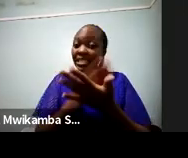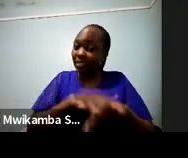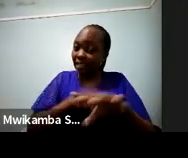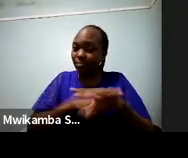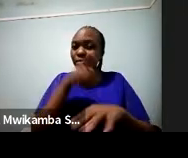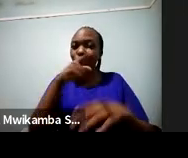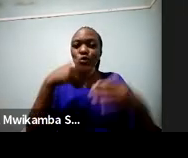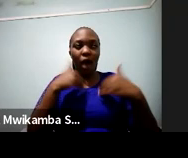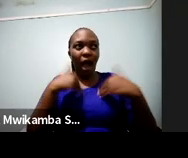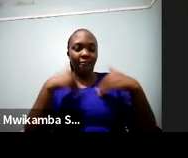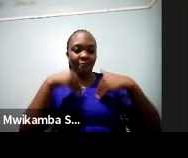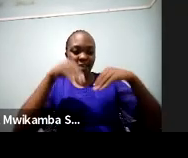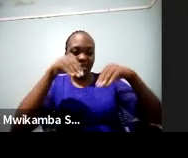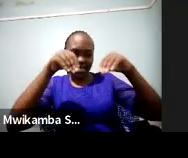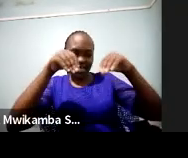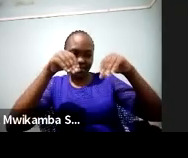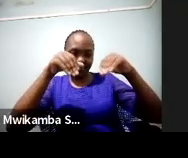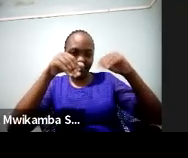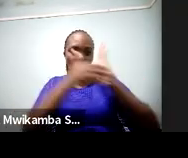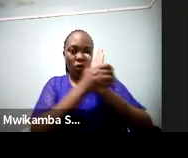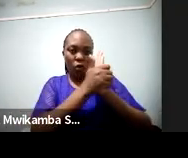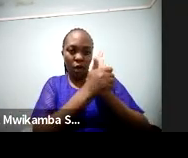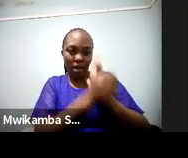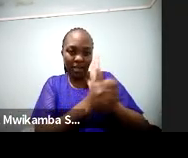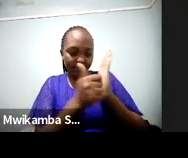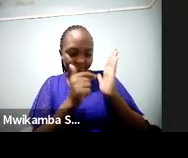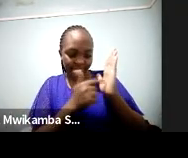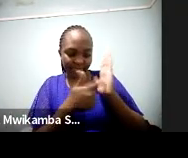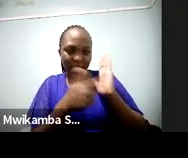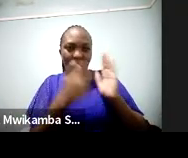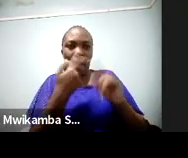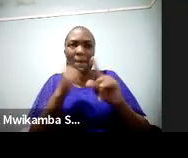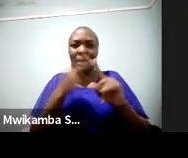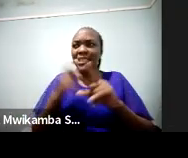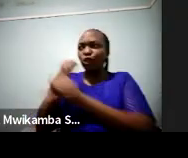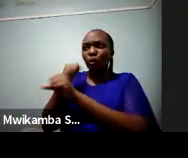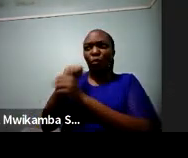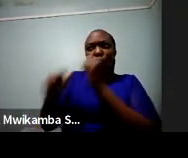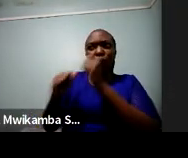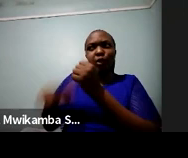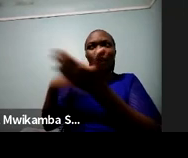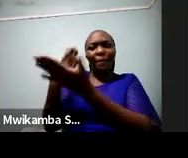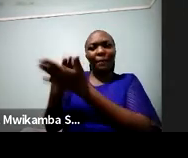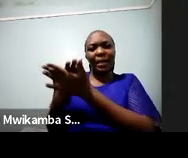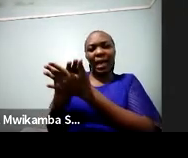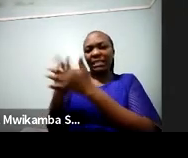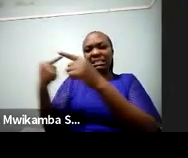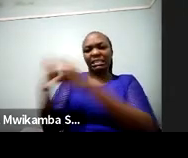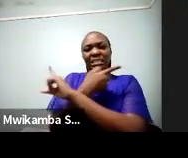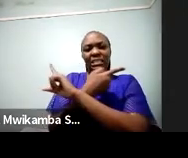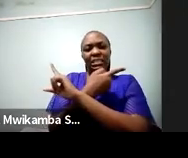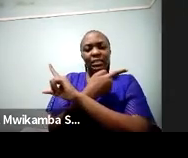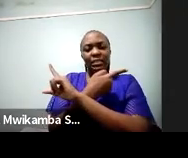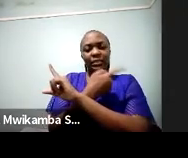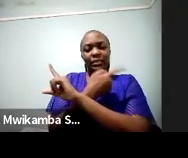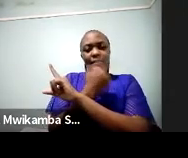have. So we are trying to demystify that whole idea of getting jobs and connecting to jobs. And the mystery of unemployment